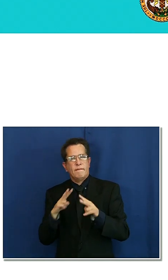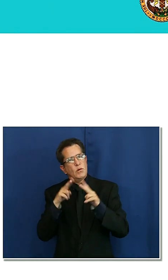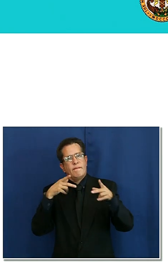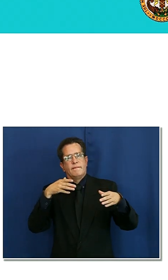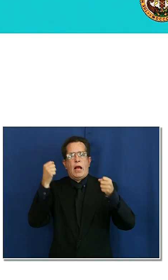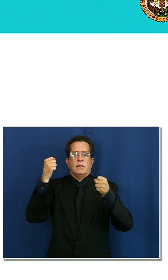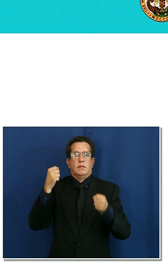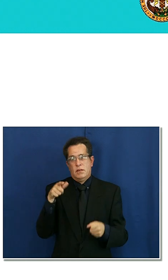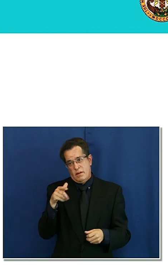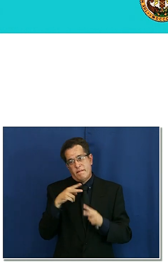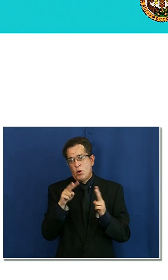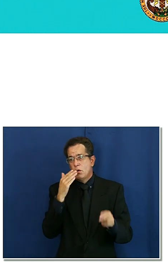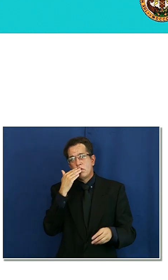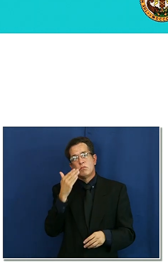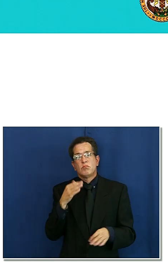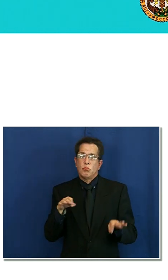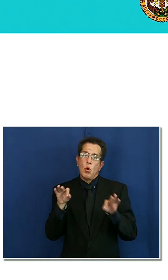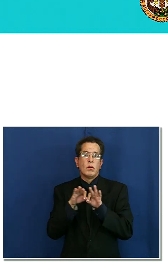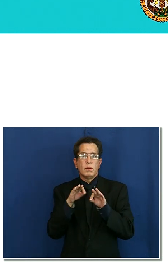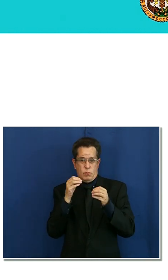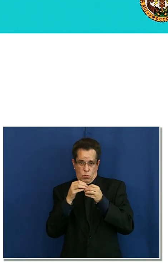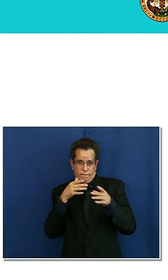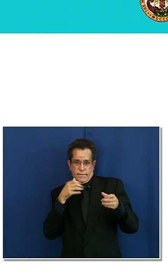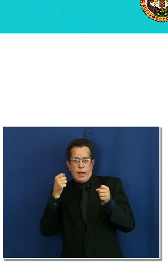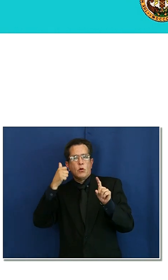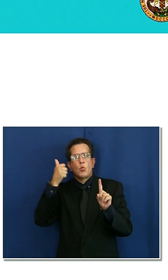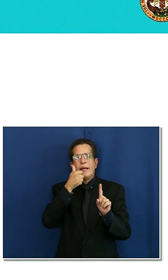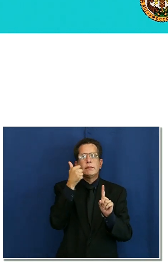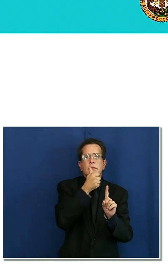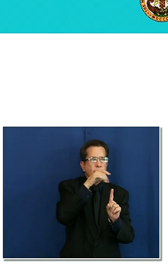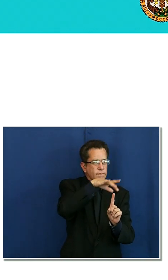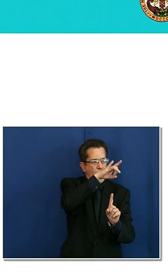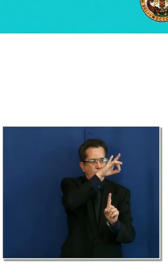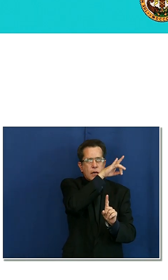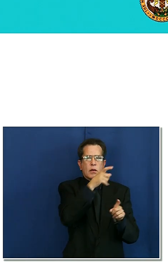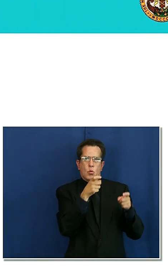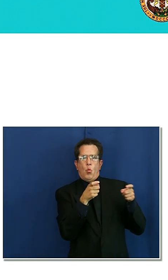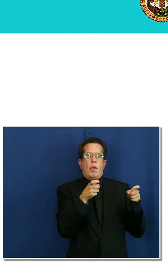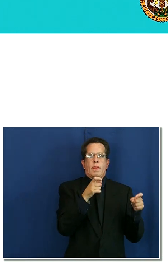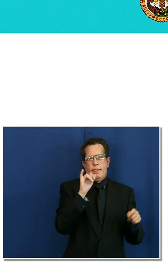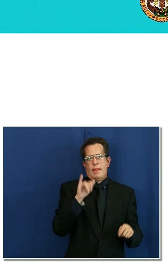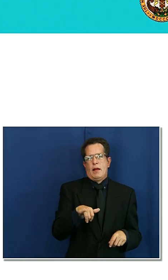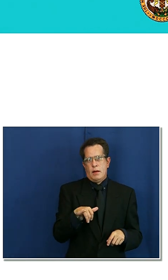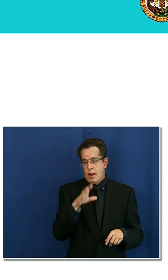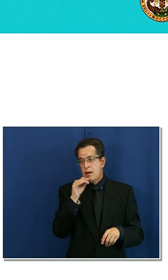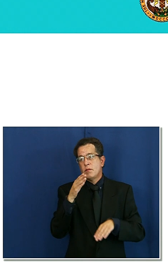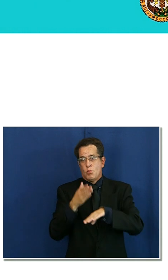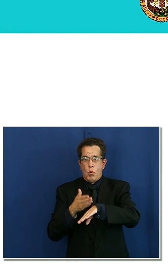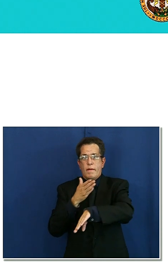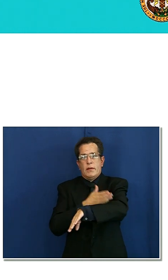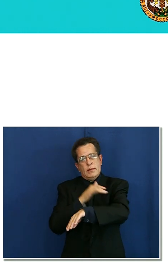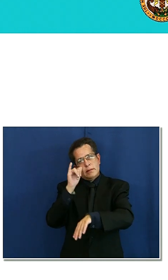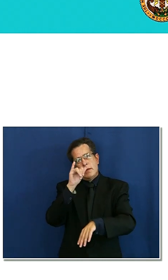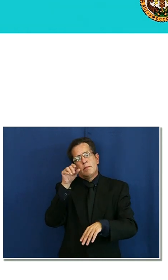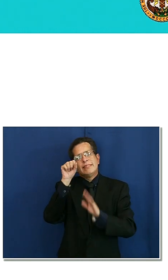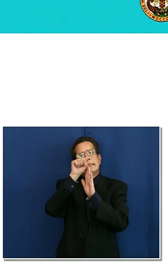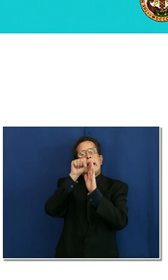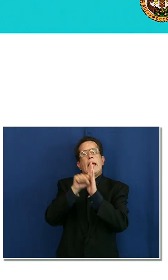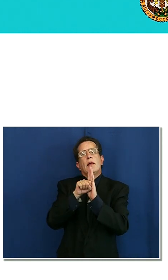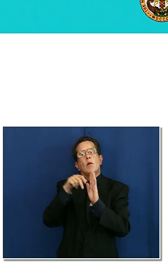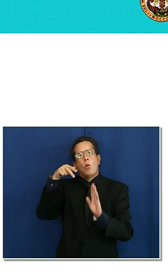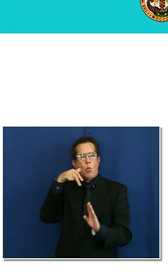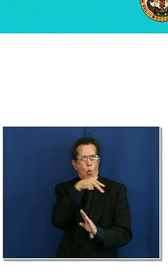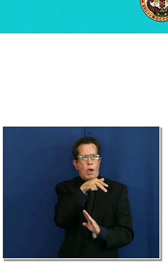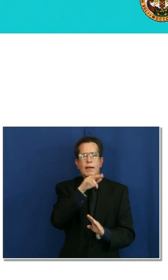quickly, which really is vital to the contact tracing and case investigation process. But we've also seen considerable progress in the state's walk-in, let's